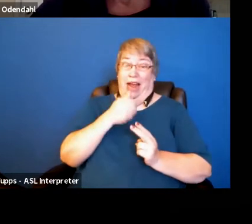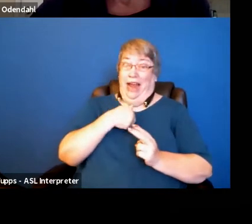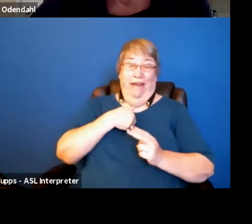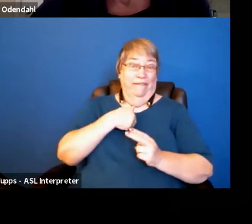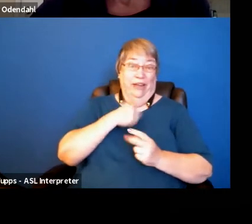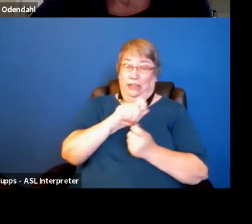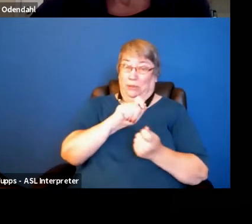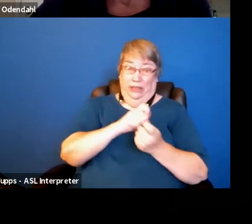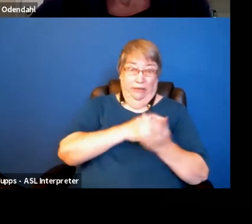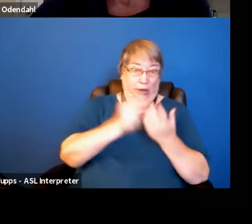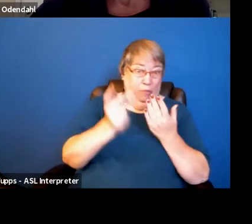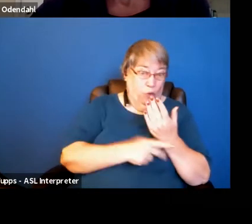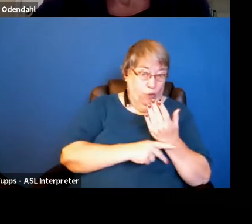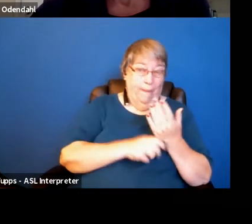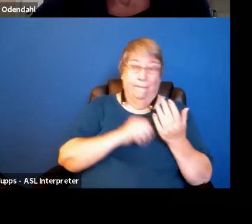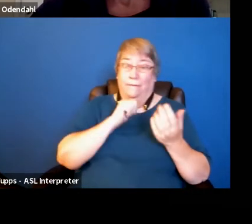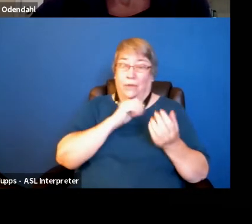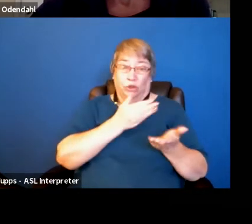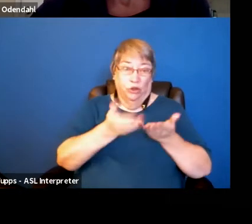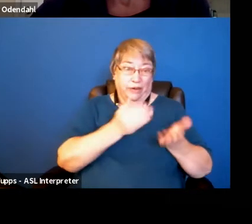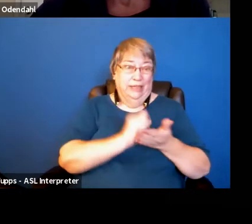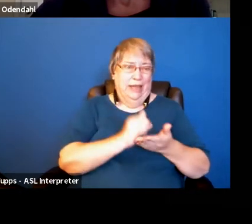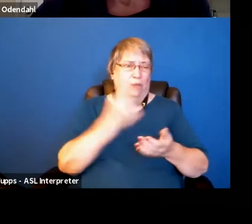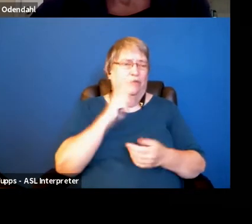services that were addressing their unique needs,